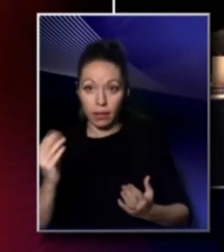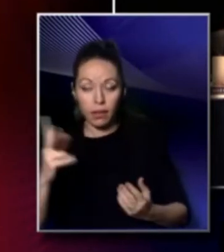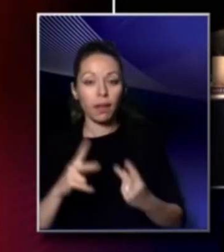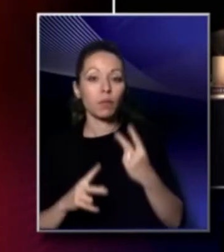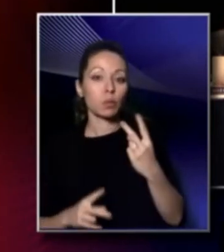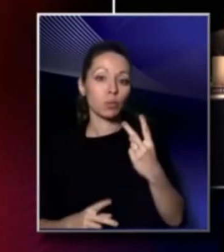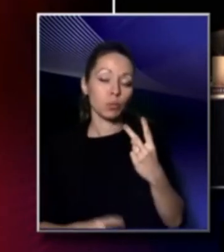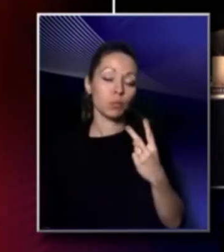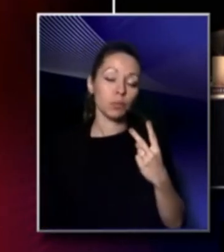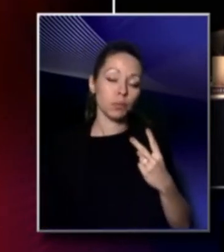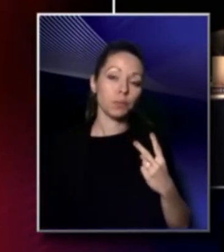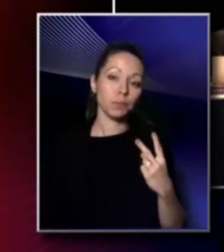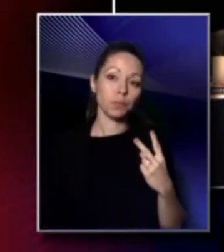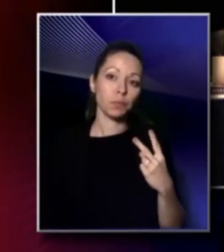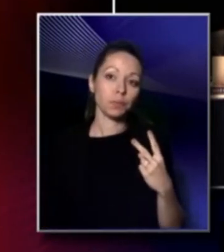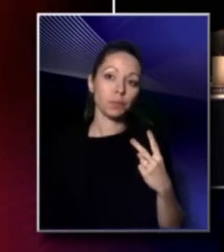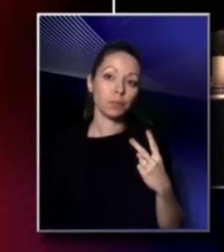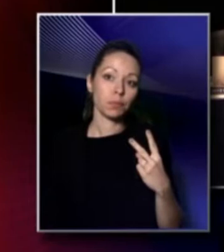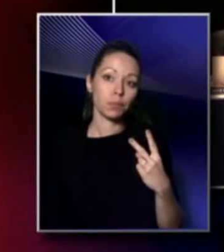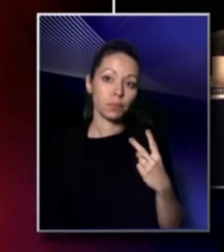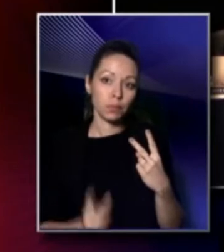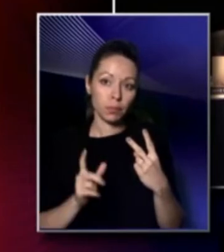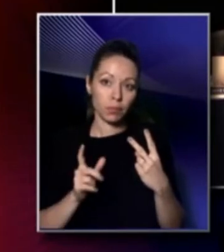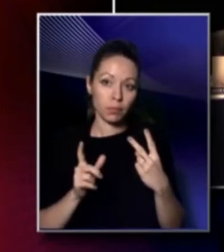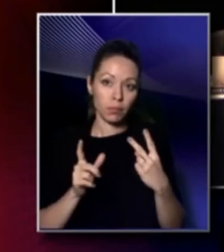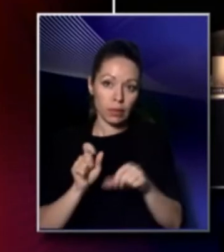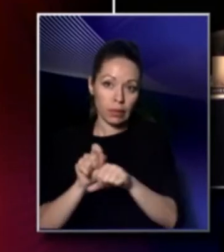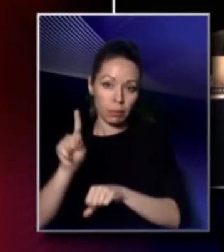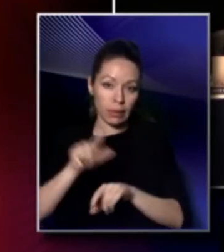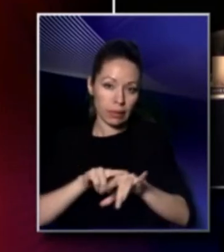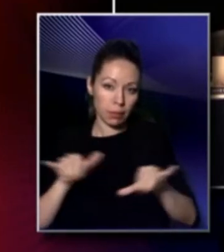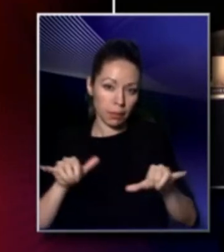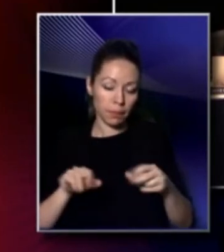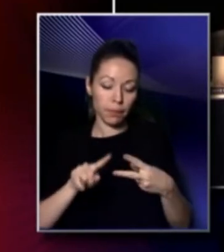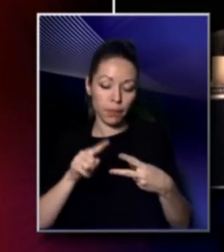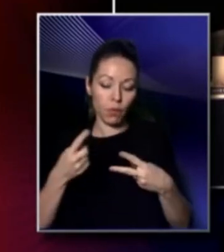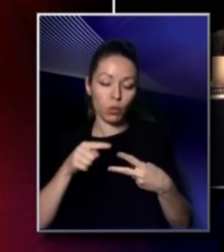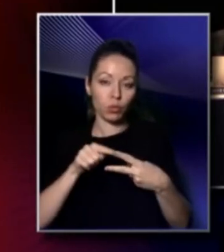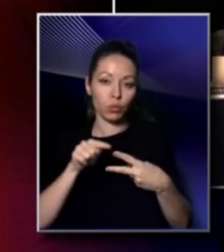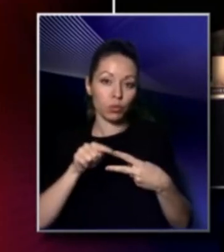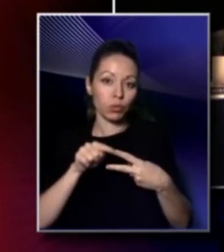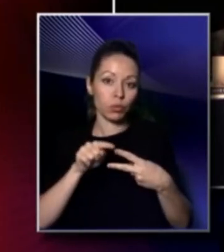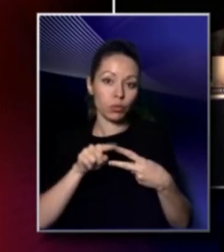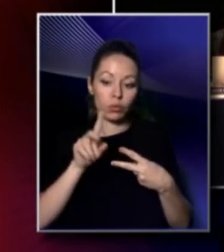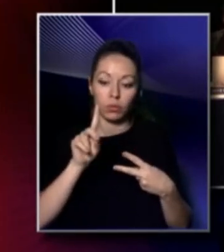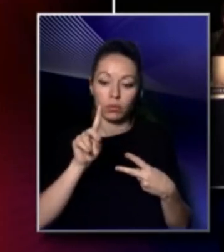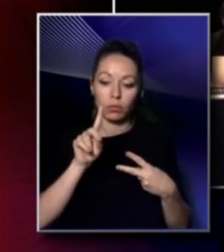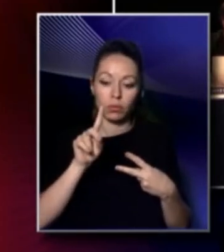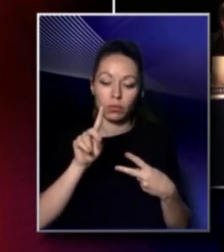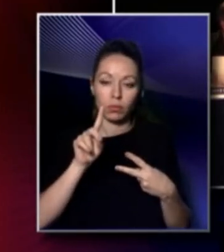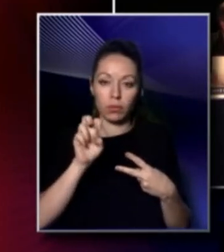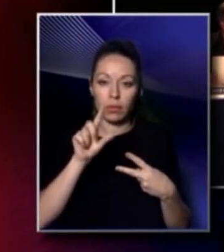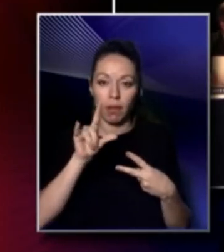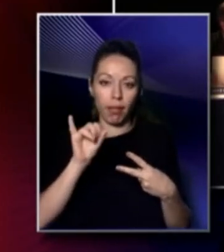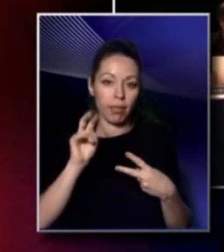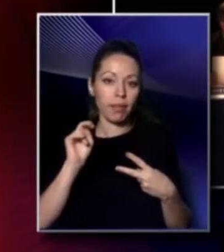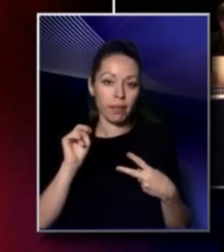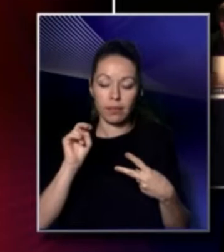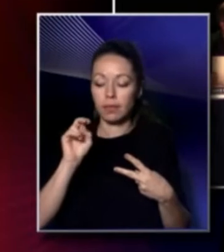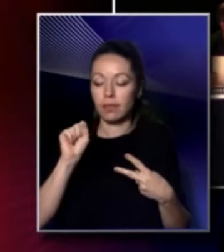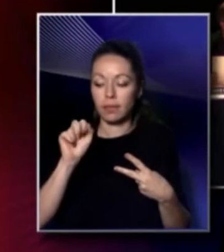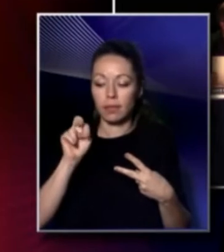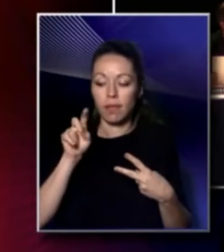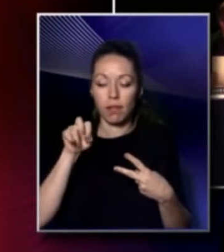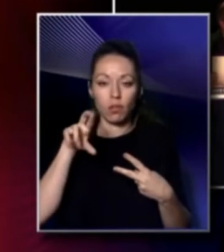2 items. They were submitted at the same time. So the first one is Dylan Saunders wants